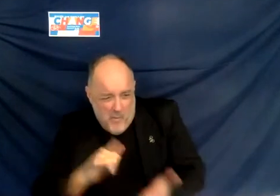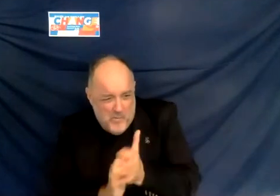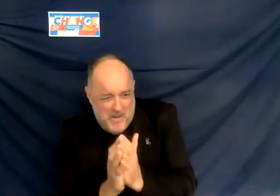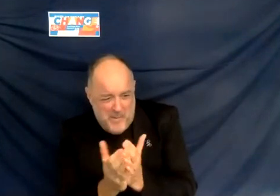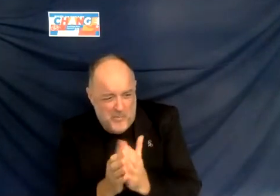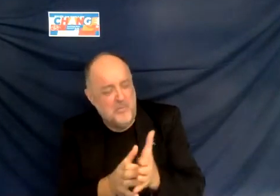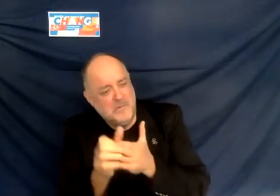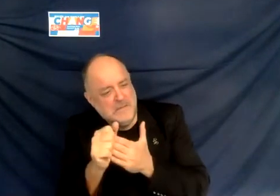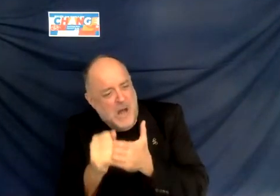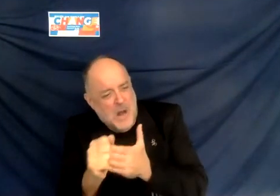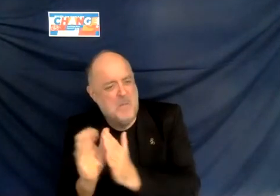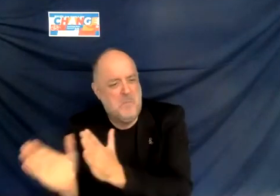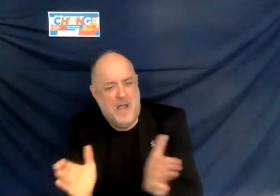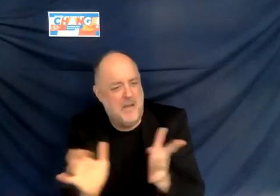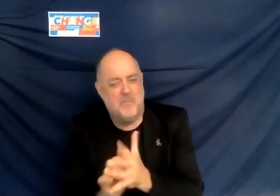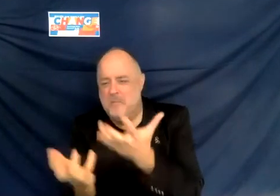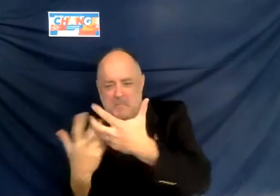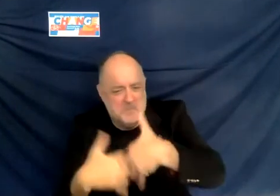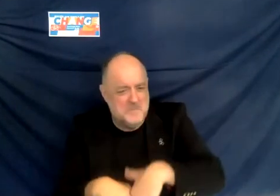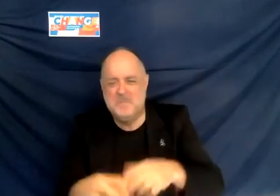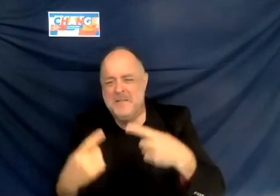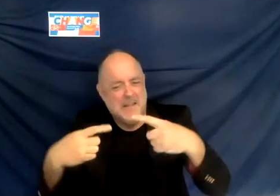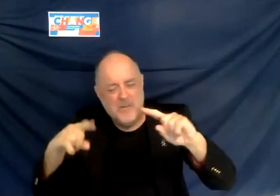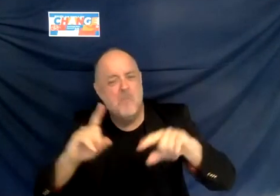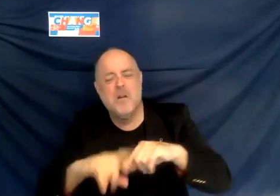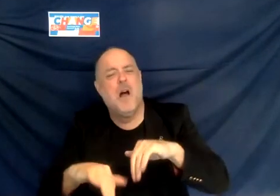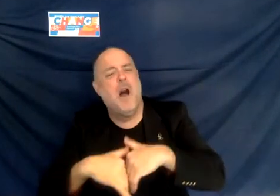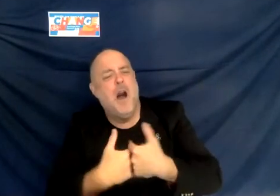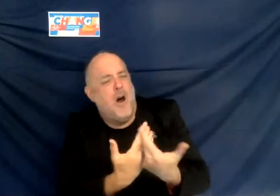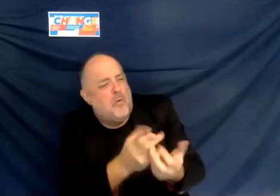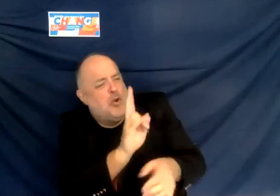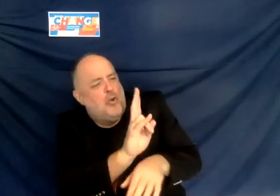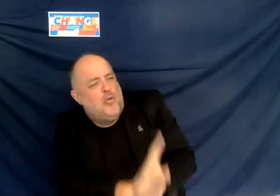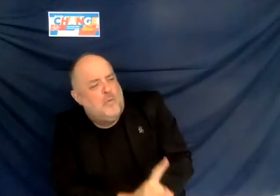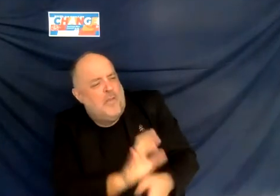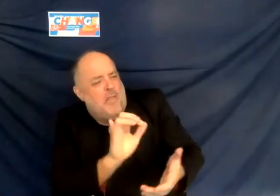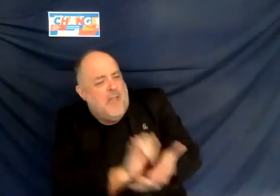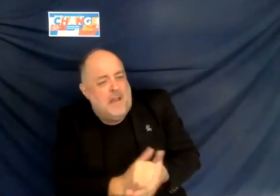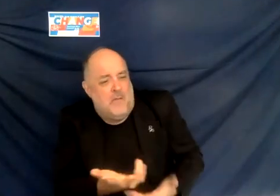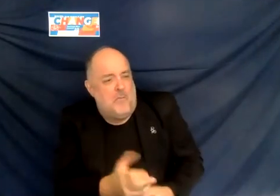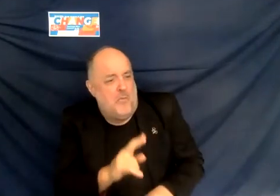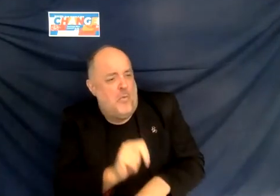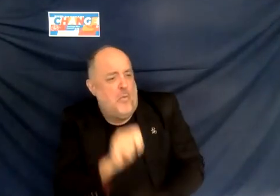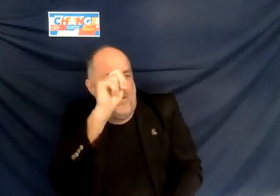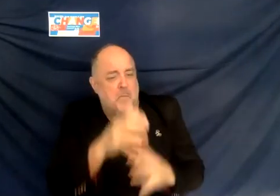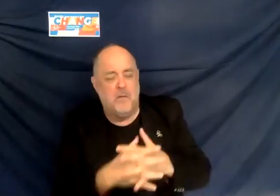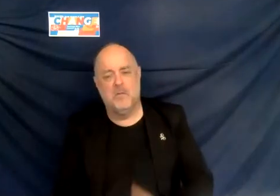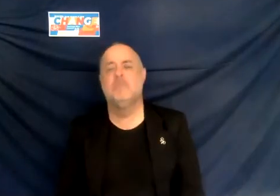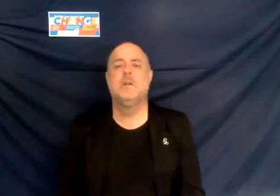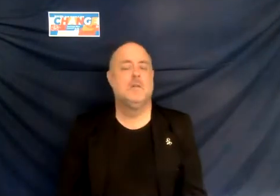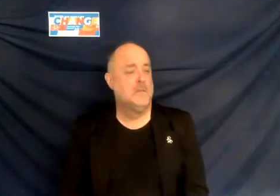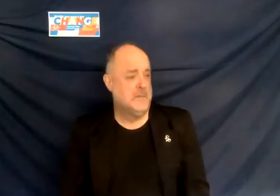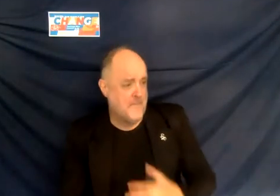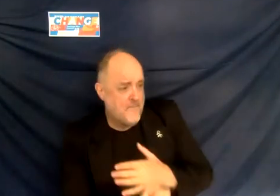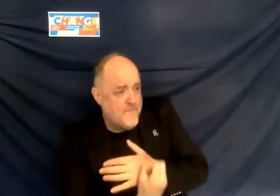how planning and implementation works, and how we might also, I don't know if you have any tips on how to